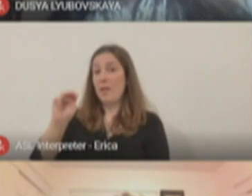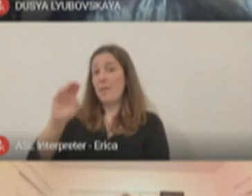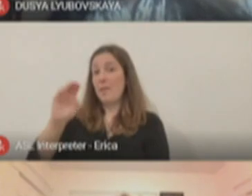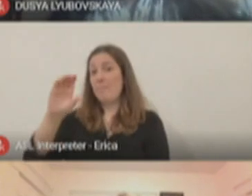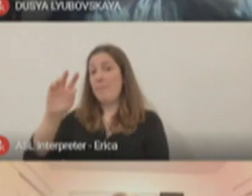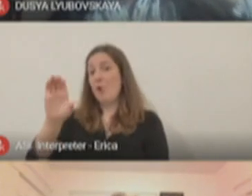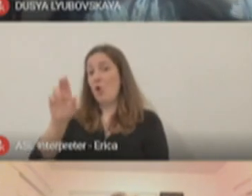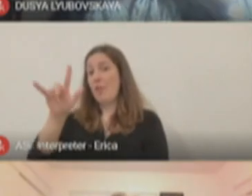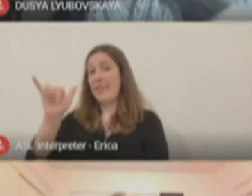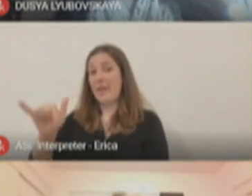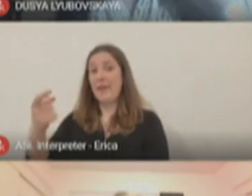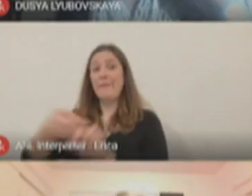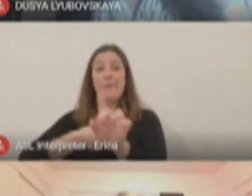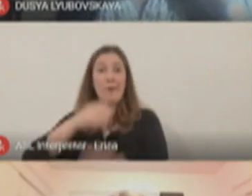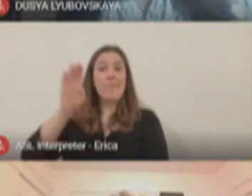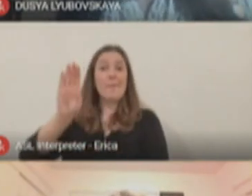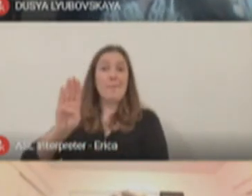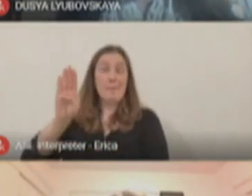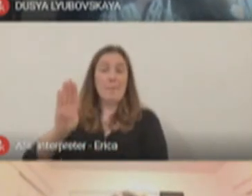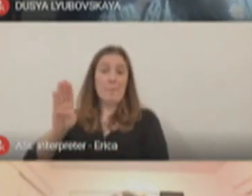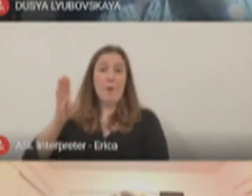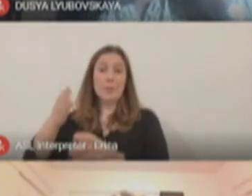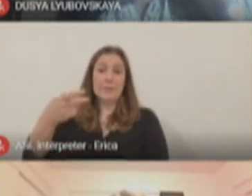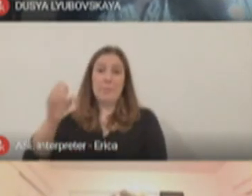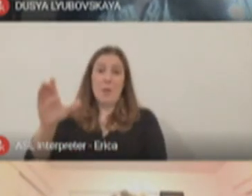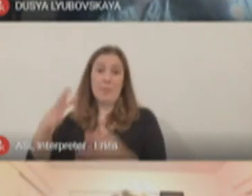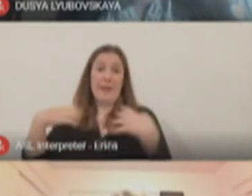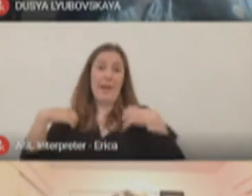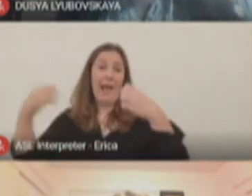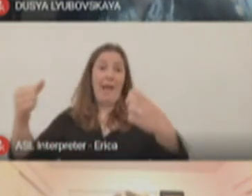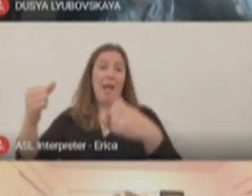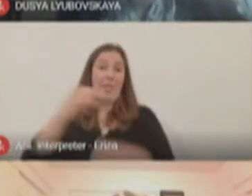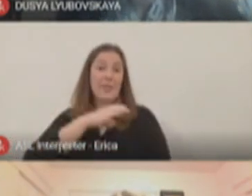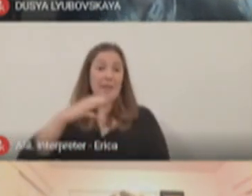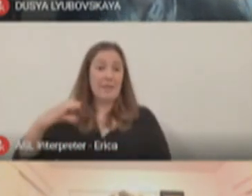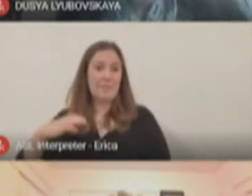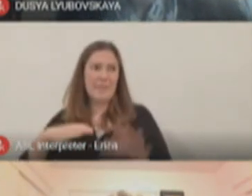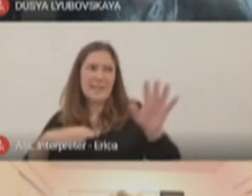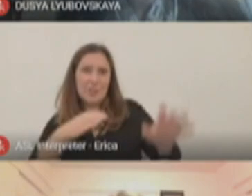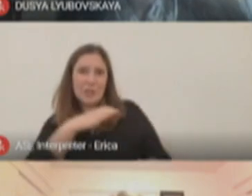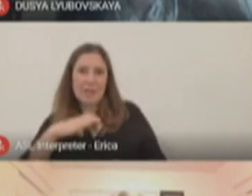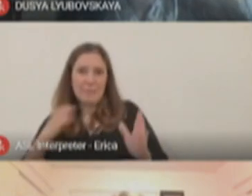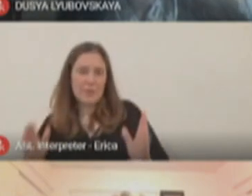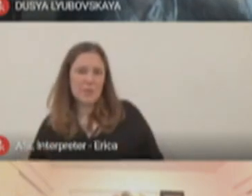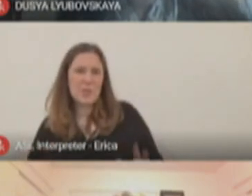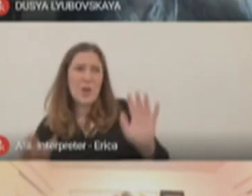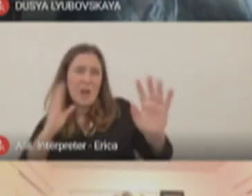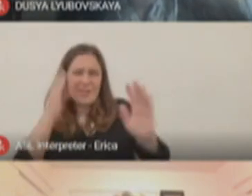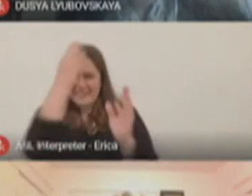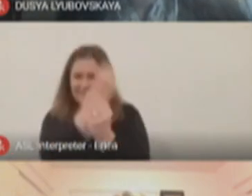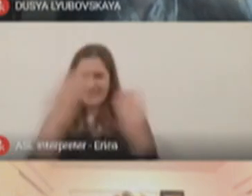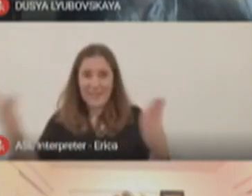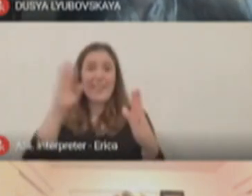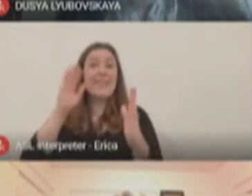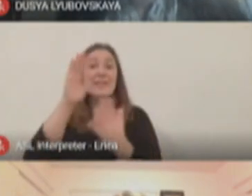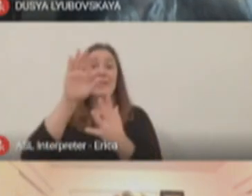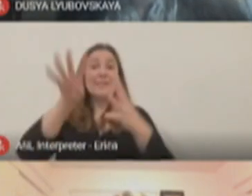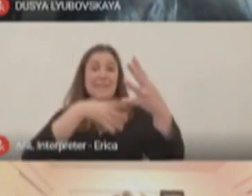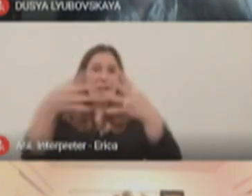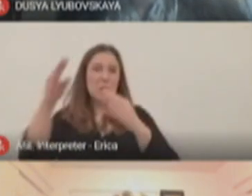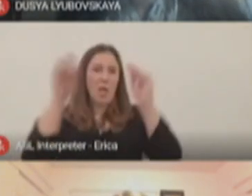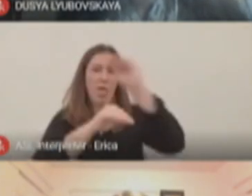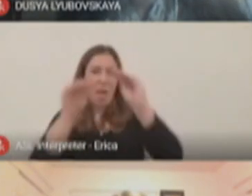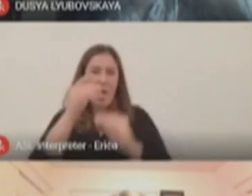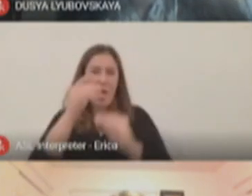Health Commission. I'm just going to jump in, Olivia. We did have to shift the schedule around a little bit because we have,